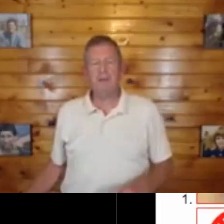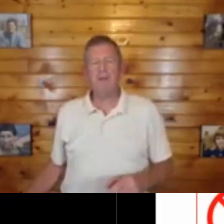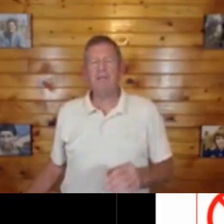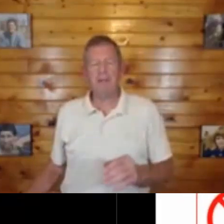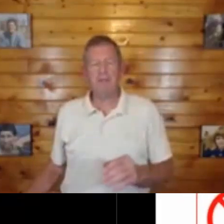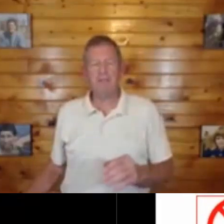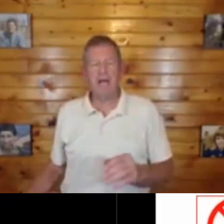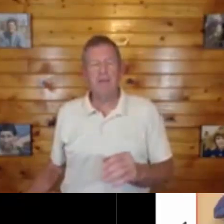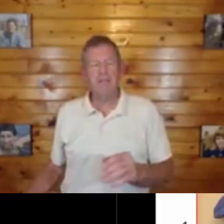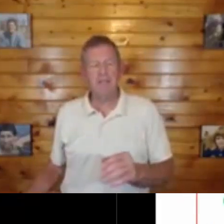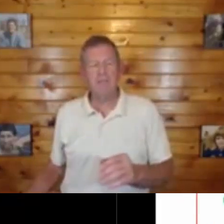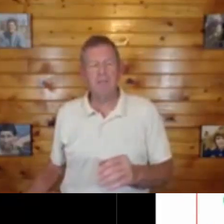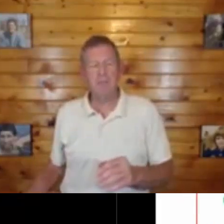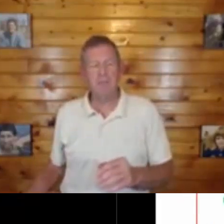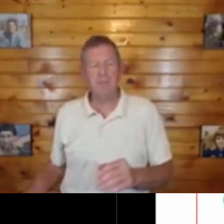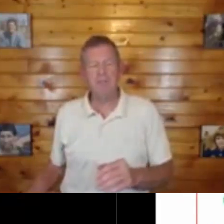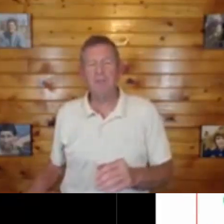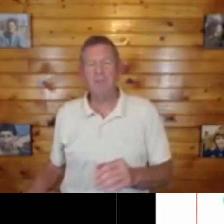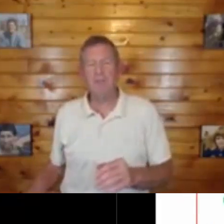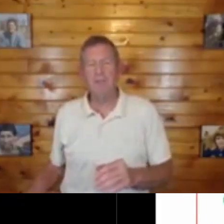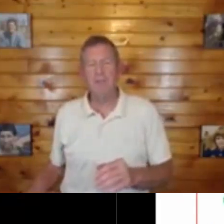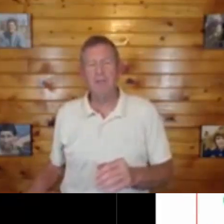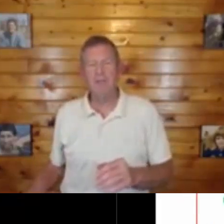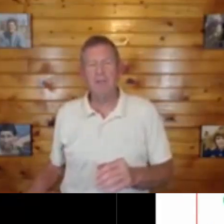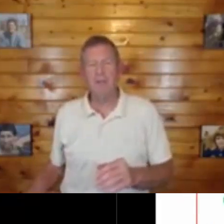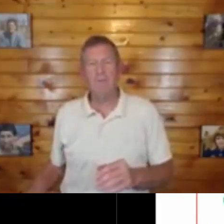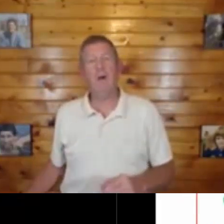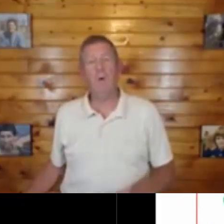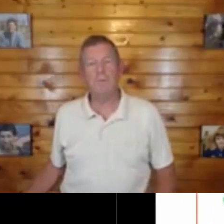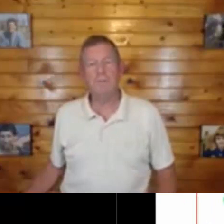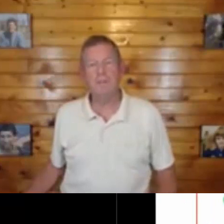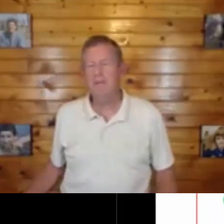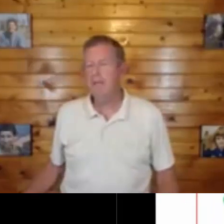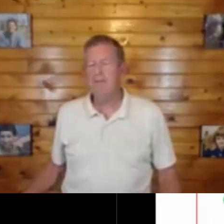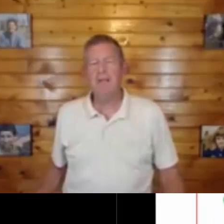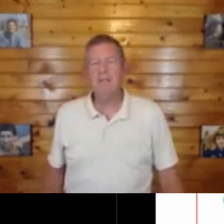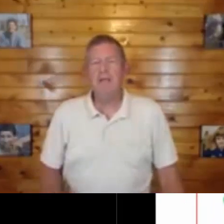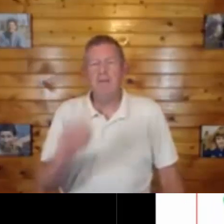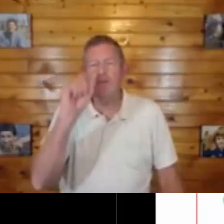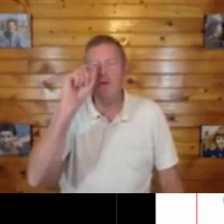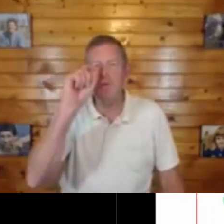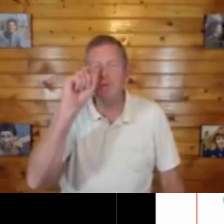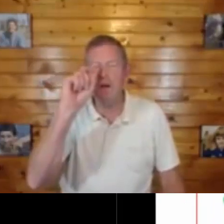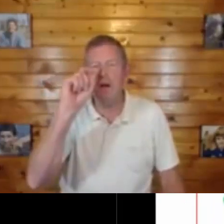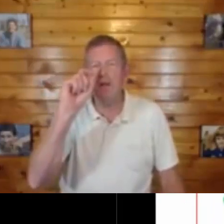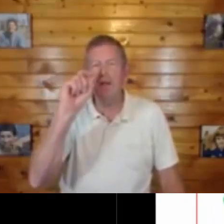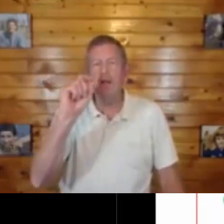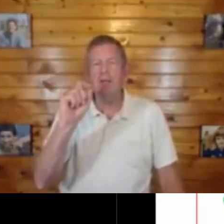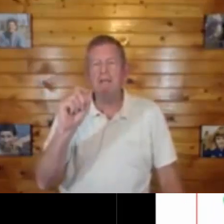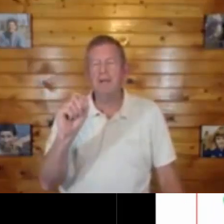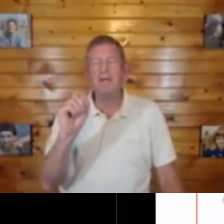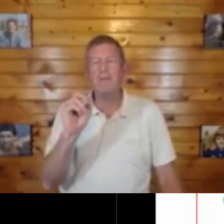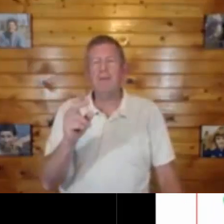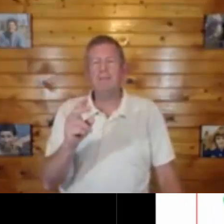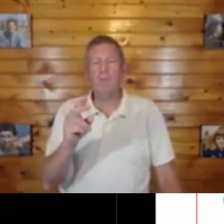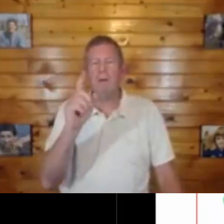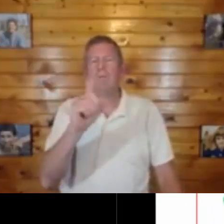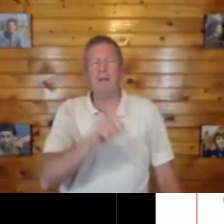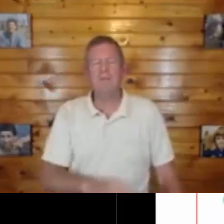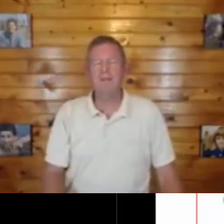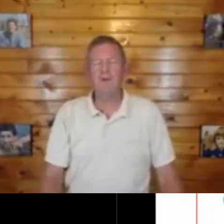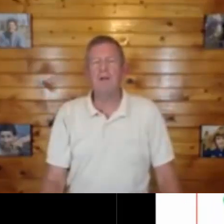this is probably a good time to stop. See these pictures here, these images? Well, I hope you see them, because if they're too small, there are a couple of